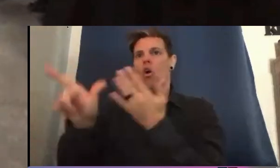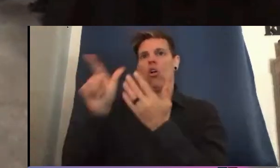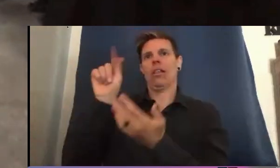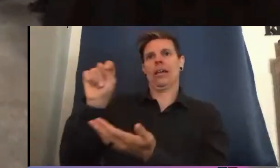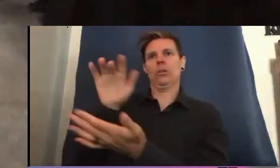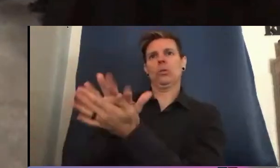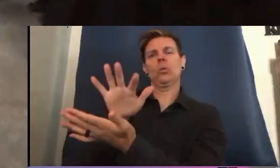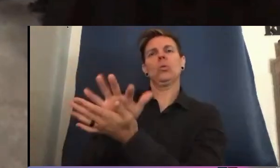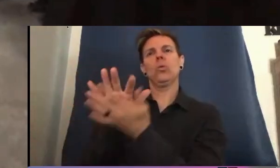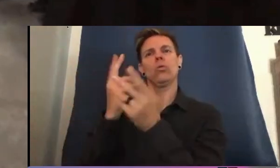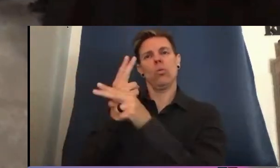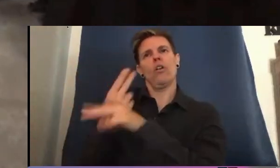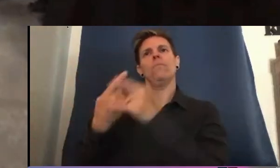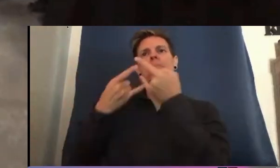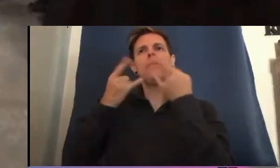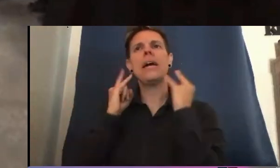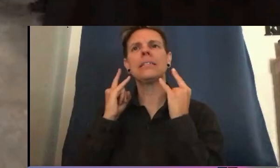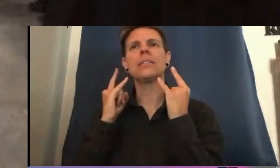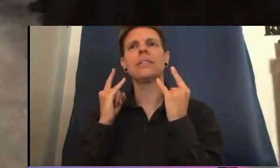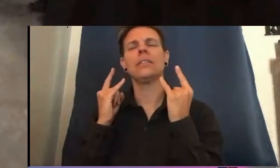what is